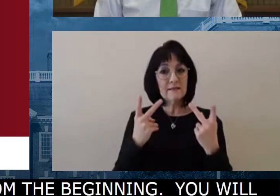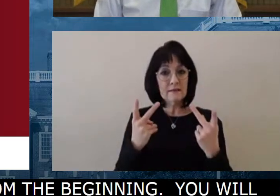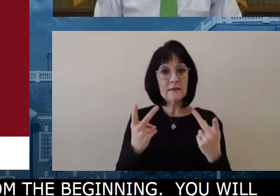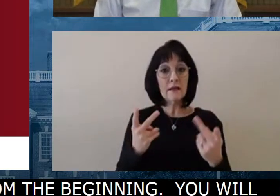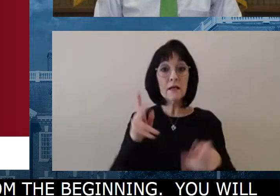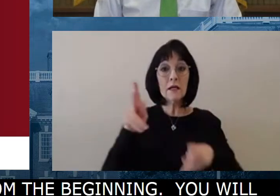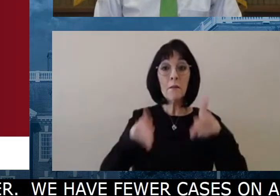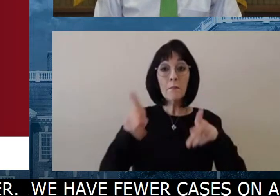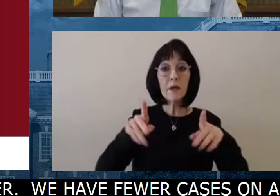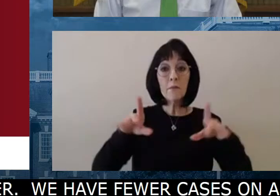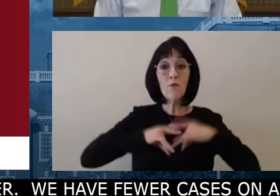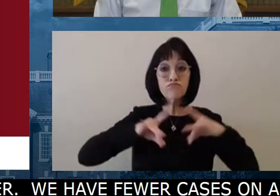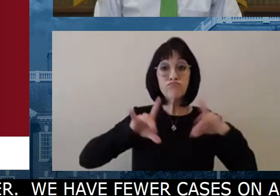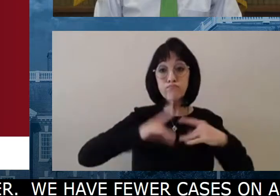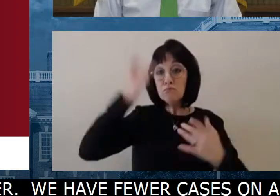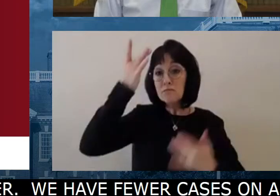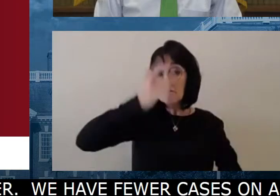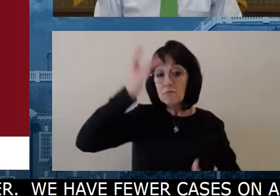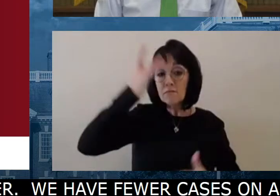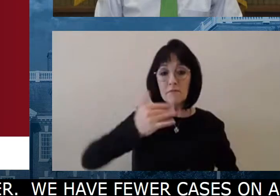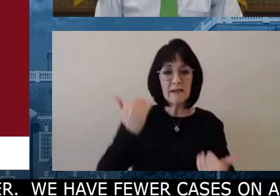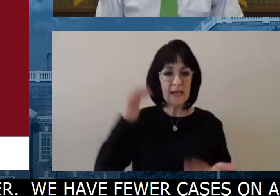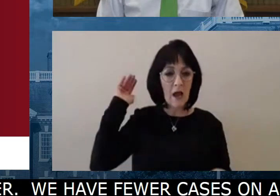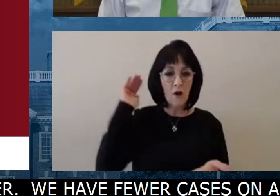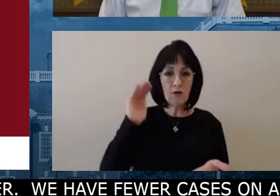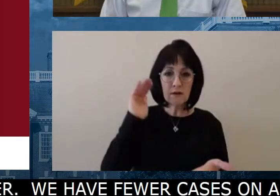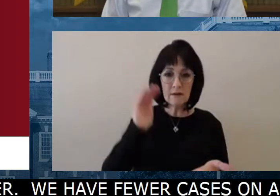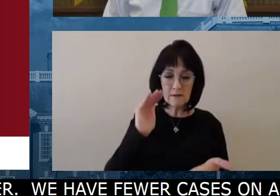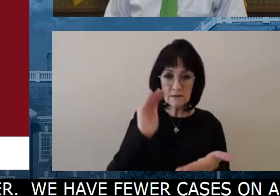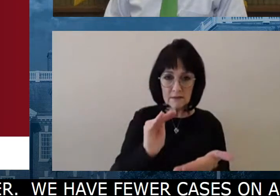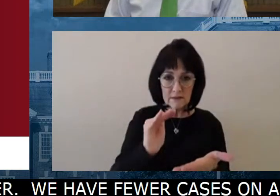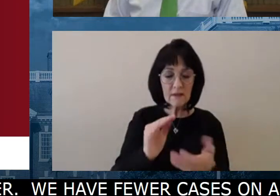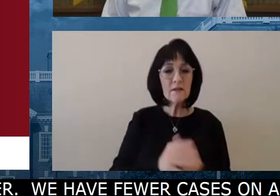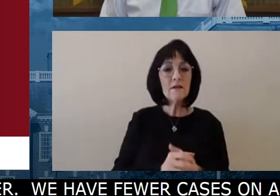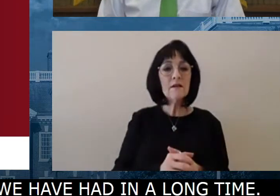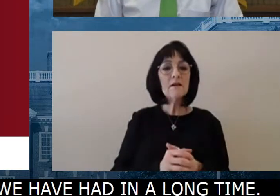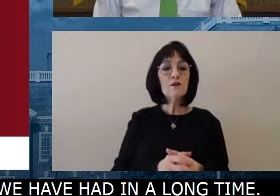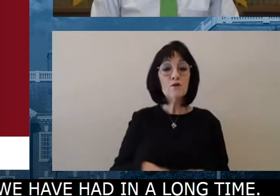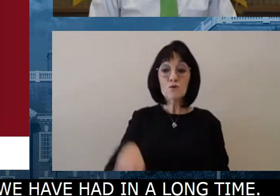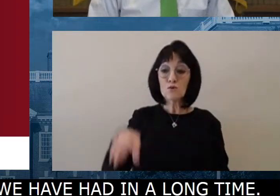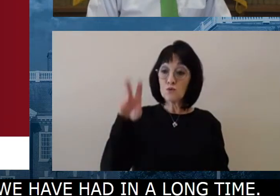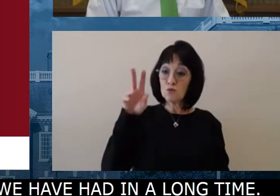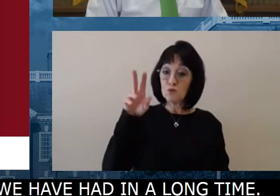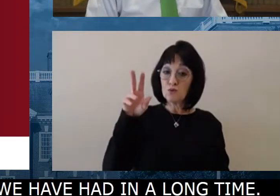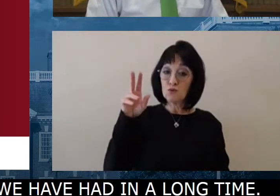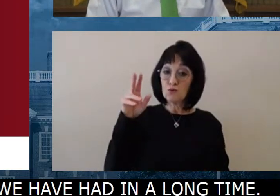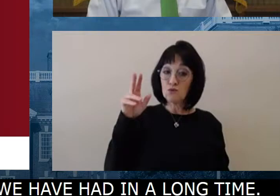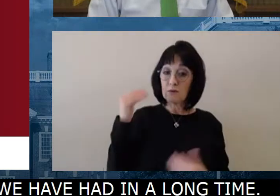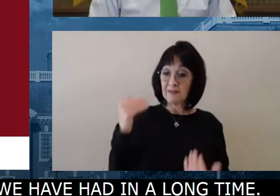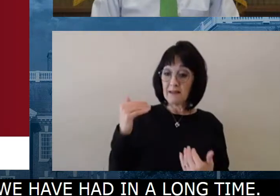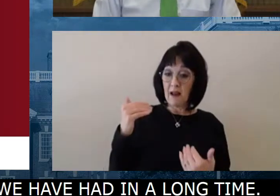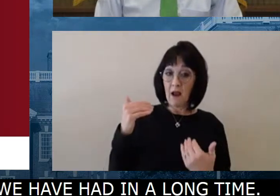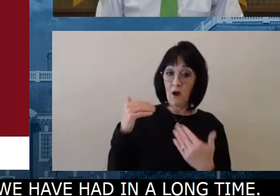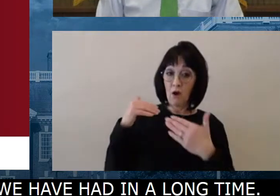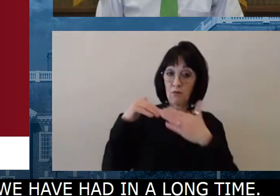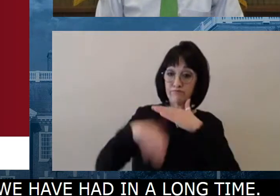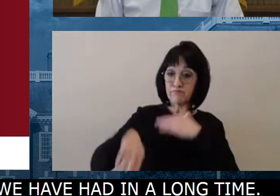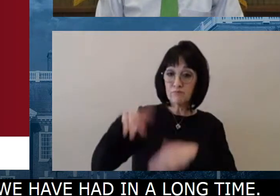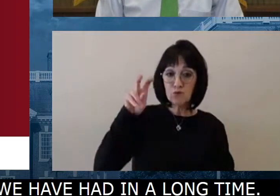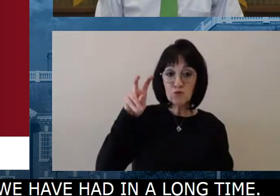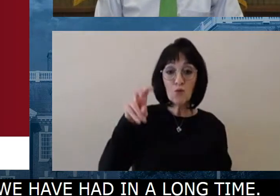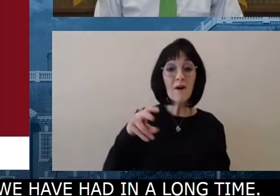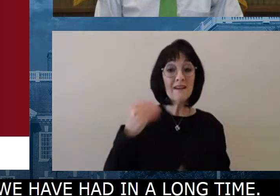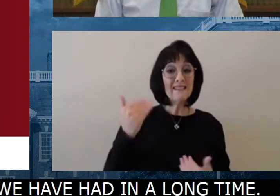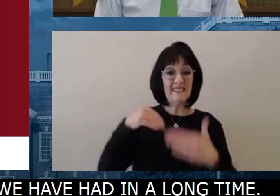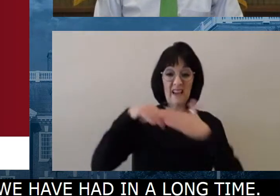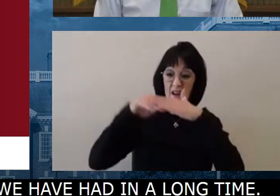have had in a long time, moving towards a 200. We have fewer than 100 hospitalizations. We'll